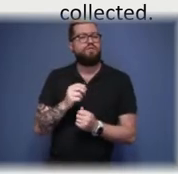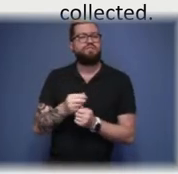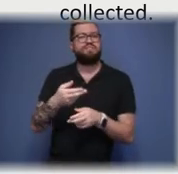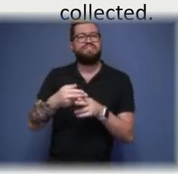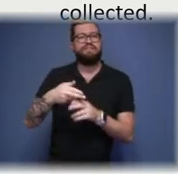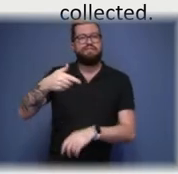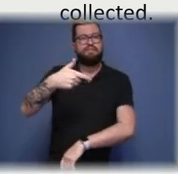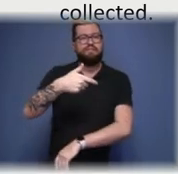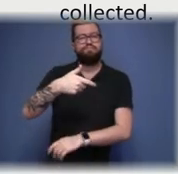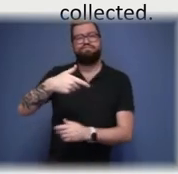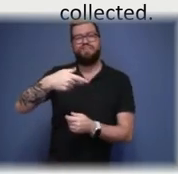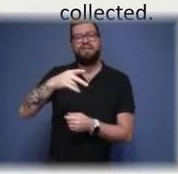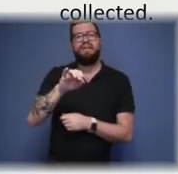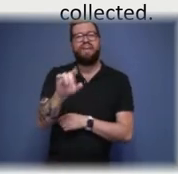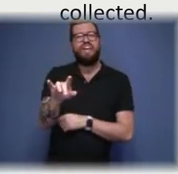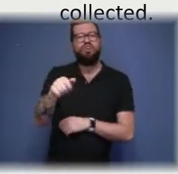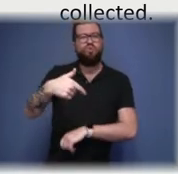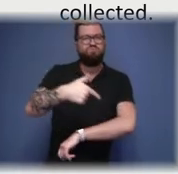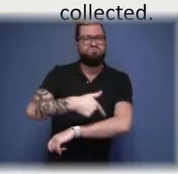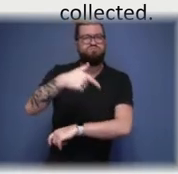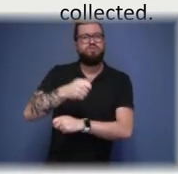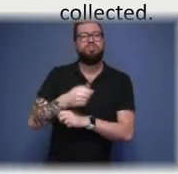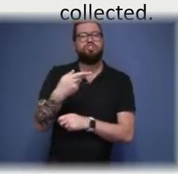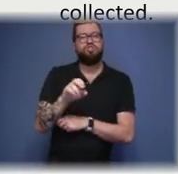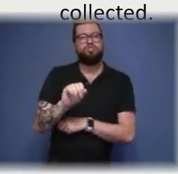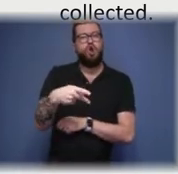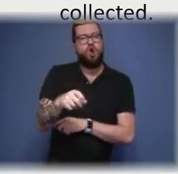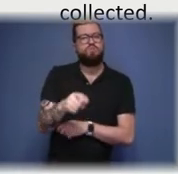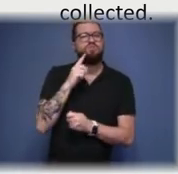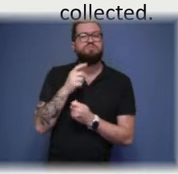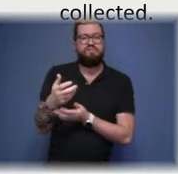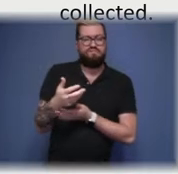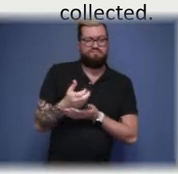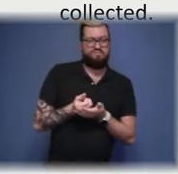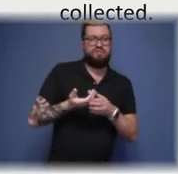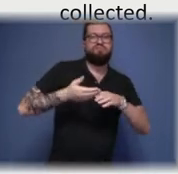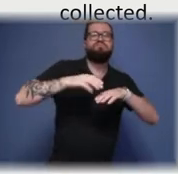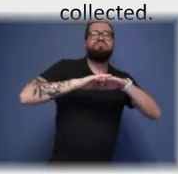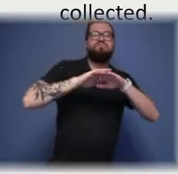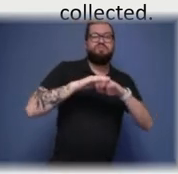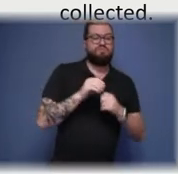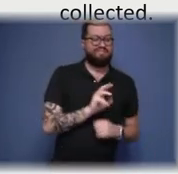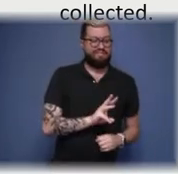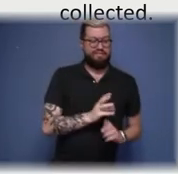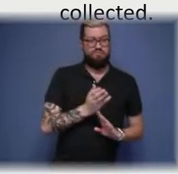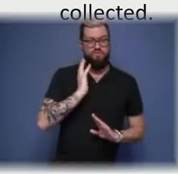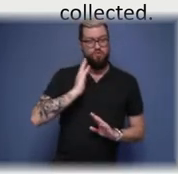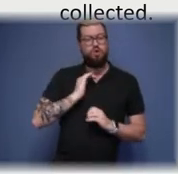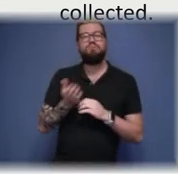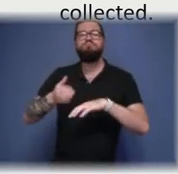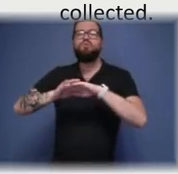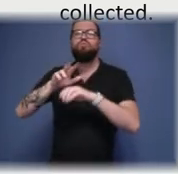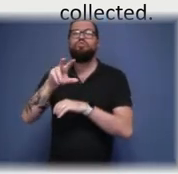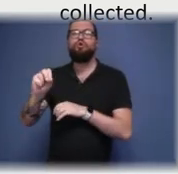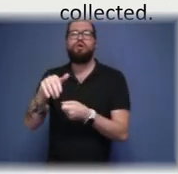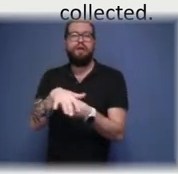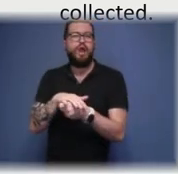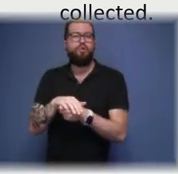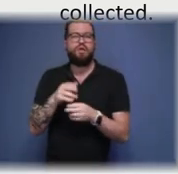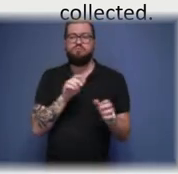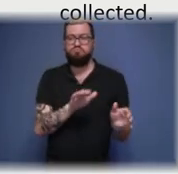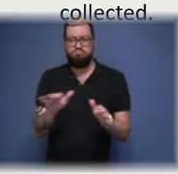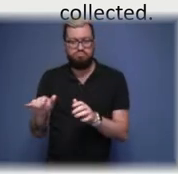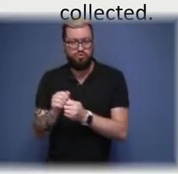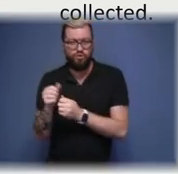is a project that started a few years ago at just 6 sites, and now we have 30 sites participating, which is great. On the back,